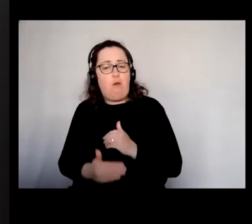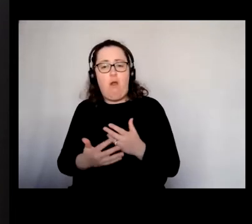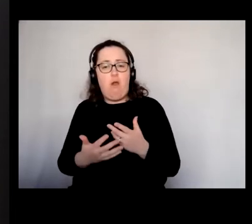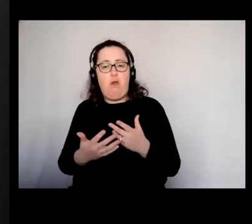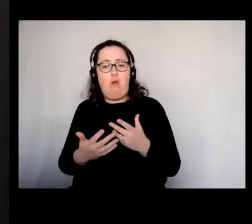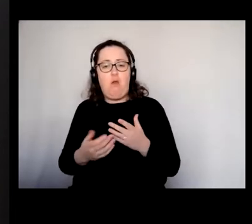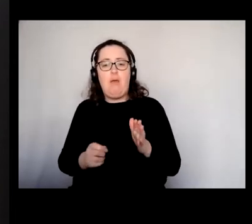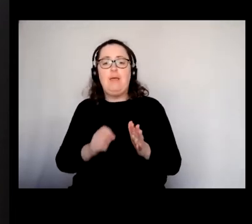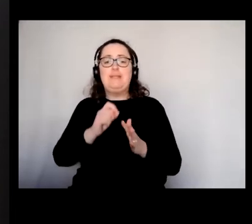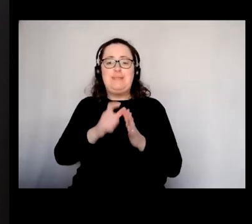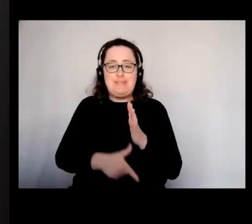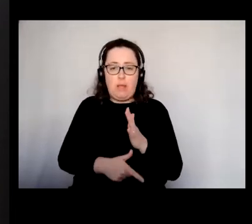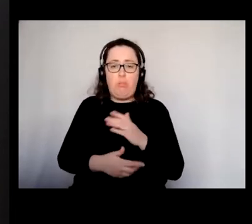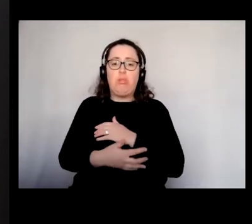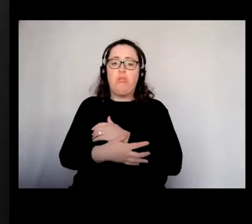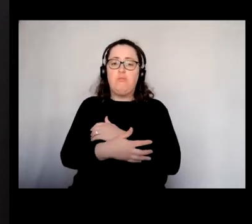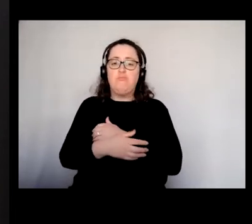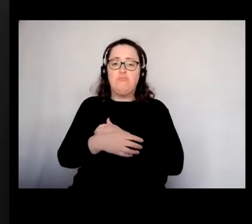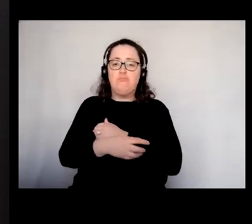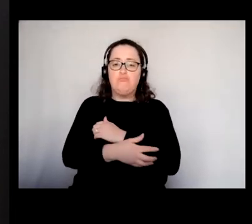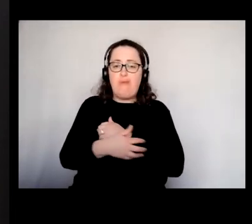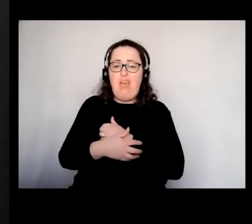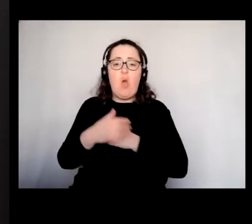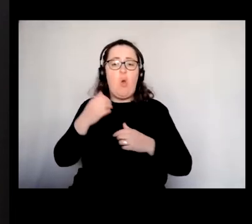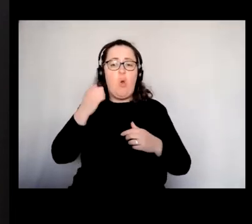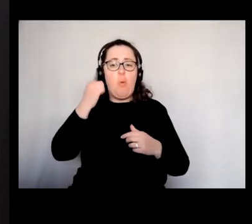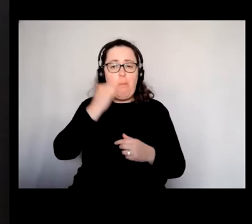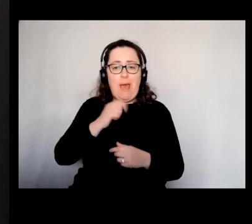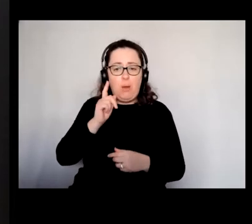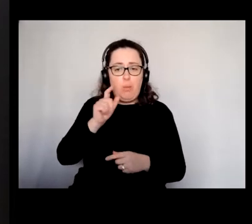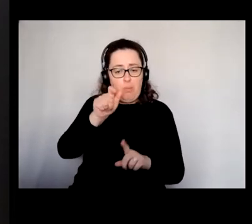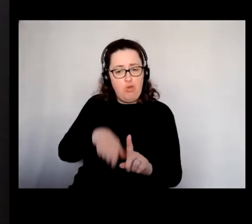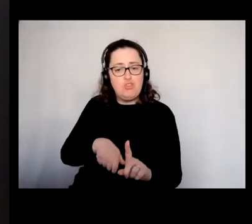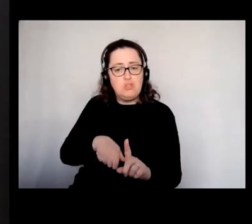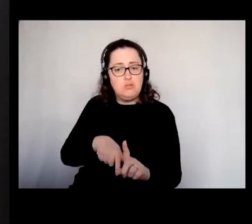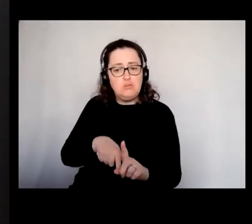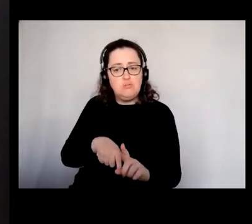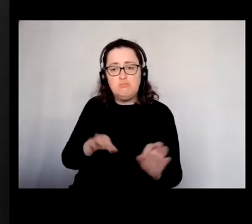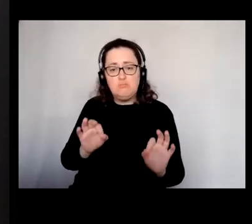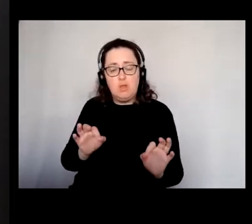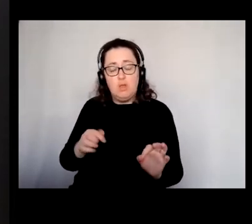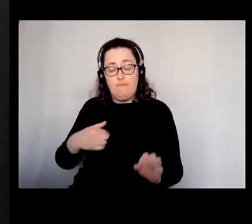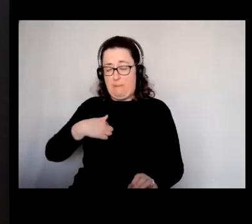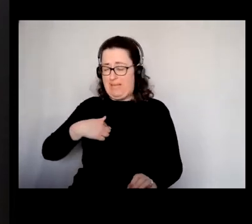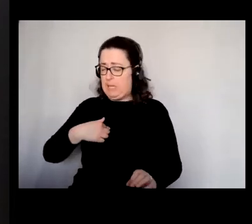a disabled brown or black person, which I find really difficult.